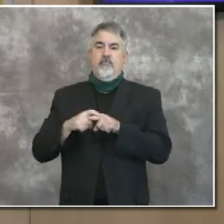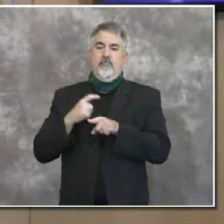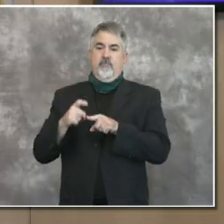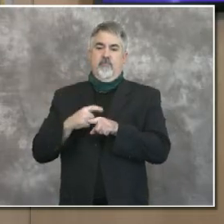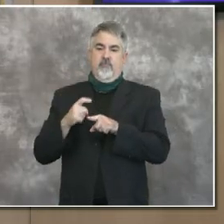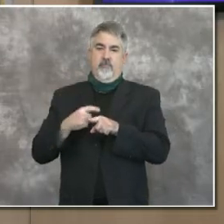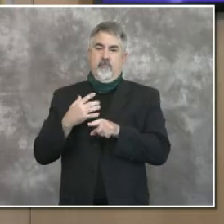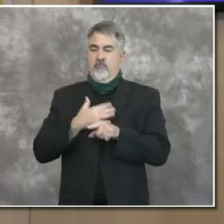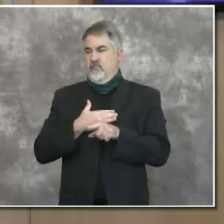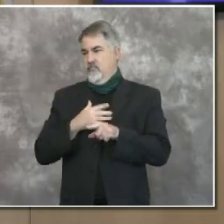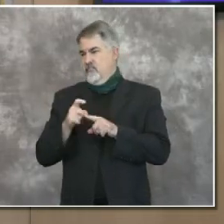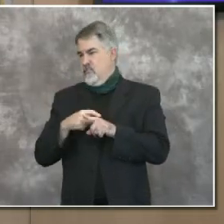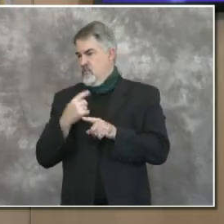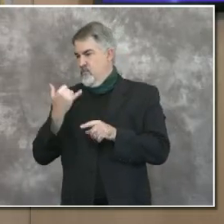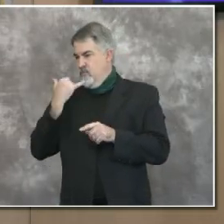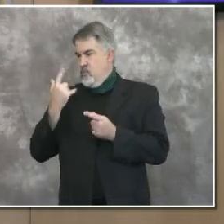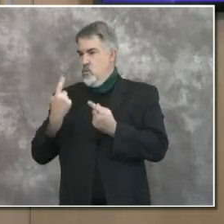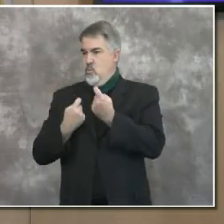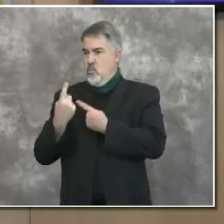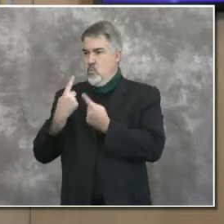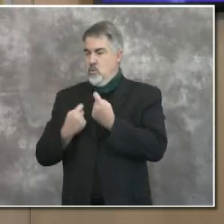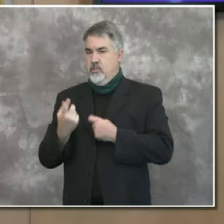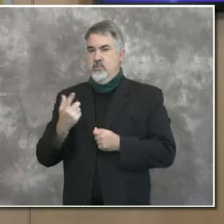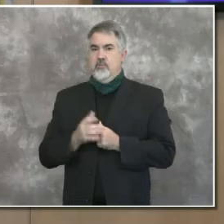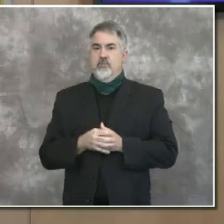so before you ask your question.